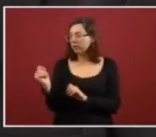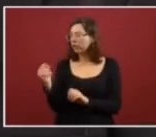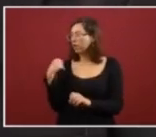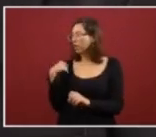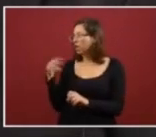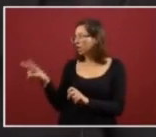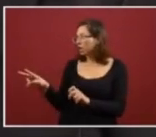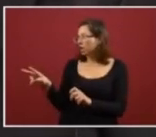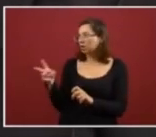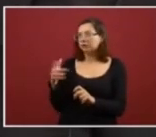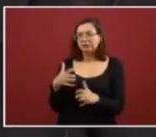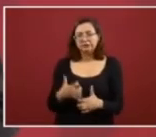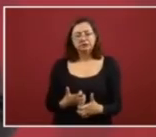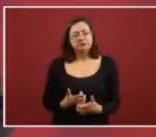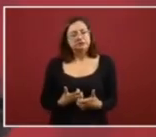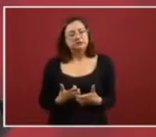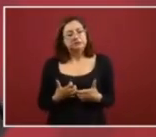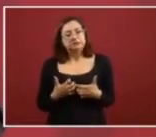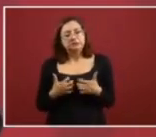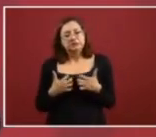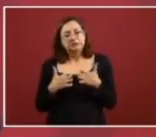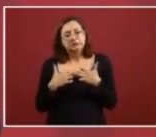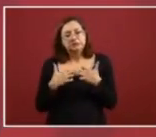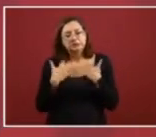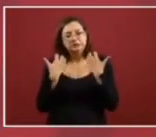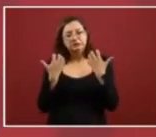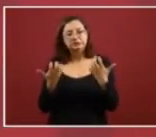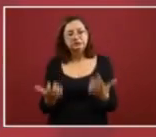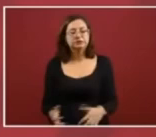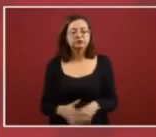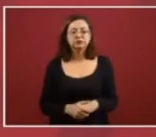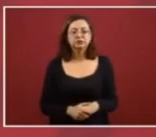television en los reportajes